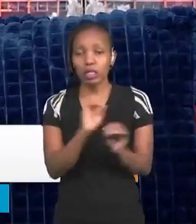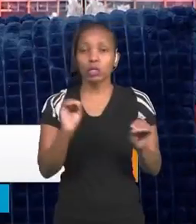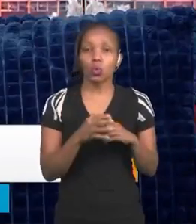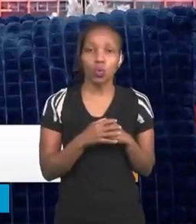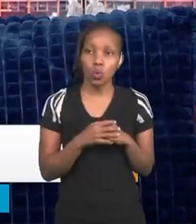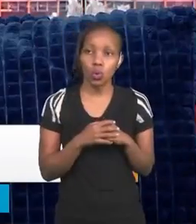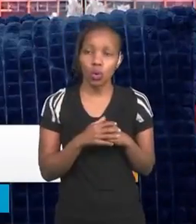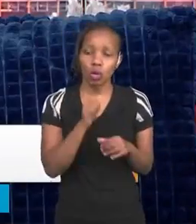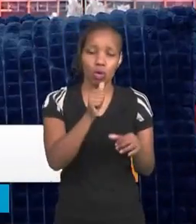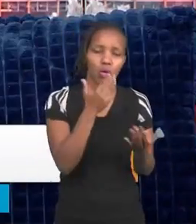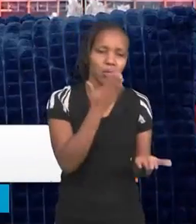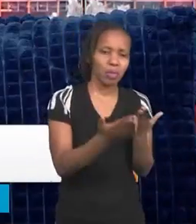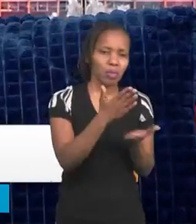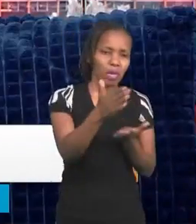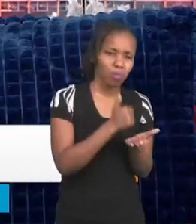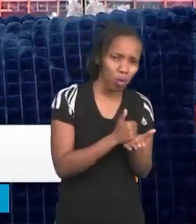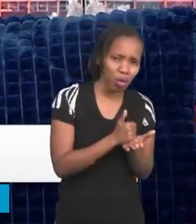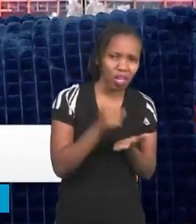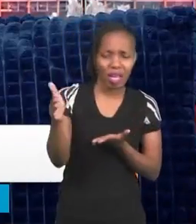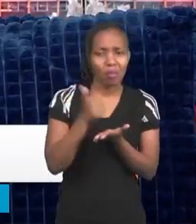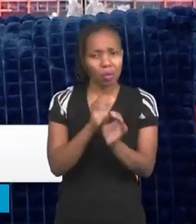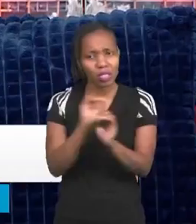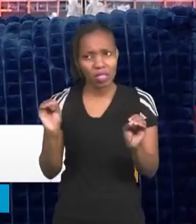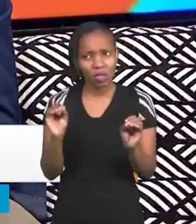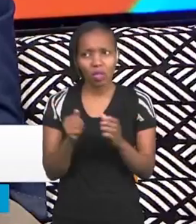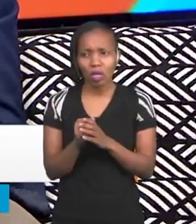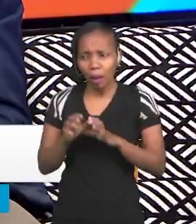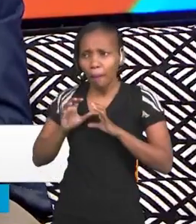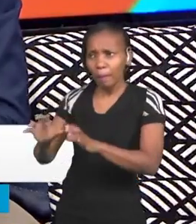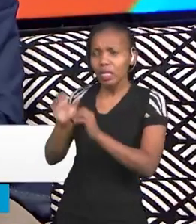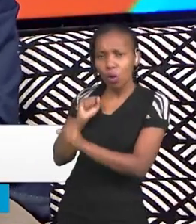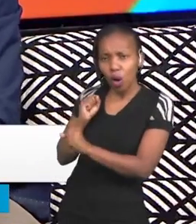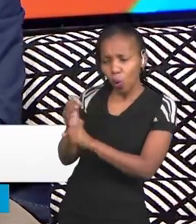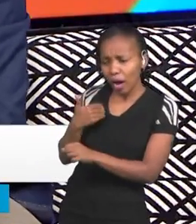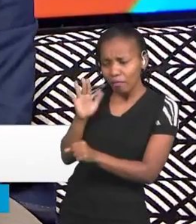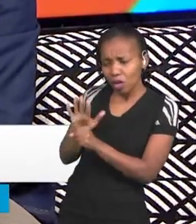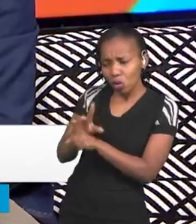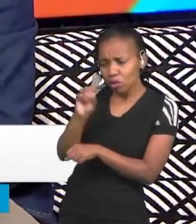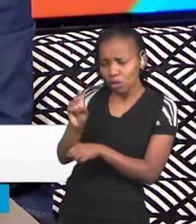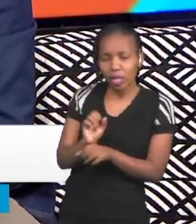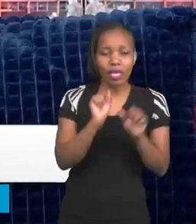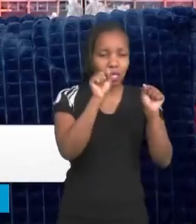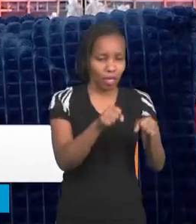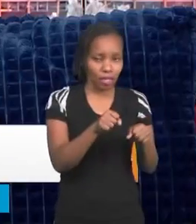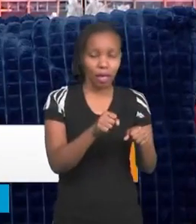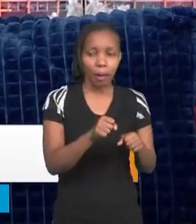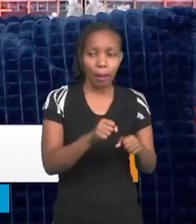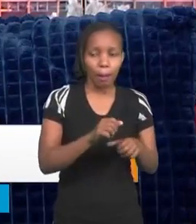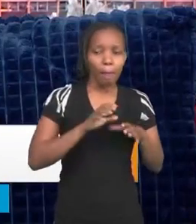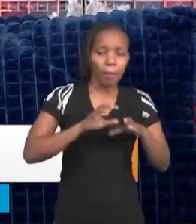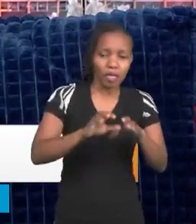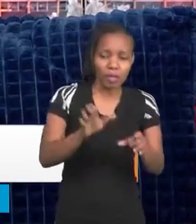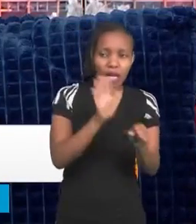not about employment versus unemployment. Okay, is there so much pressure at work? Yes, there is pressure at work. But